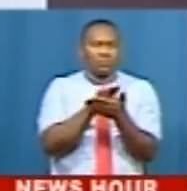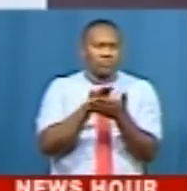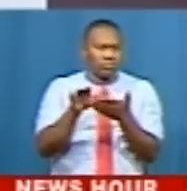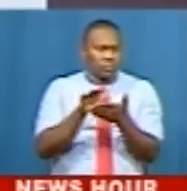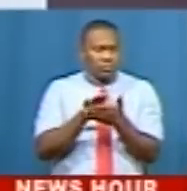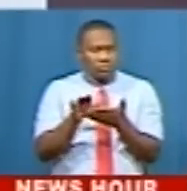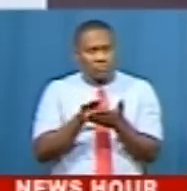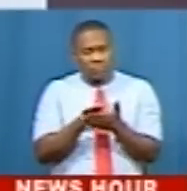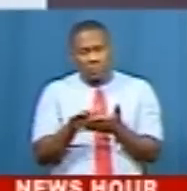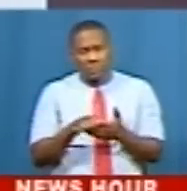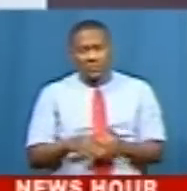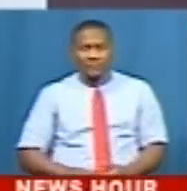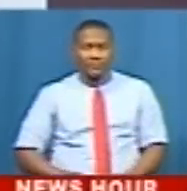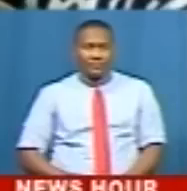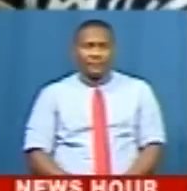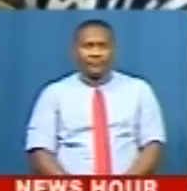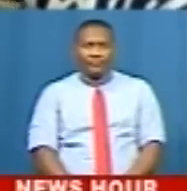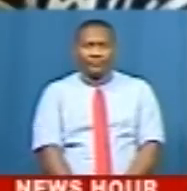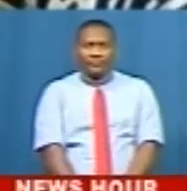drive economic growth.